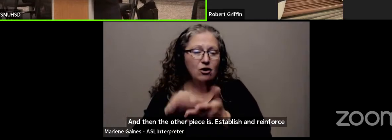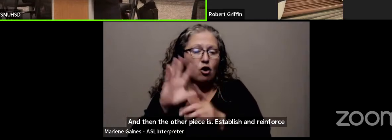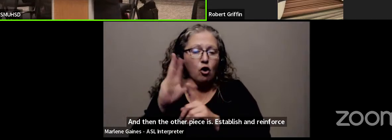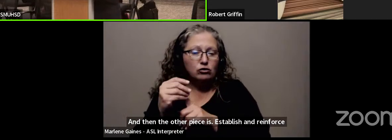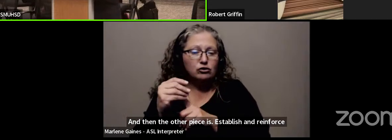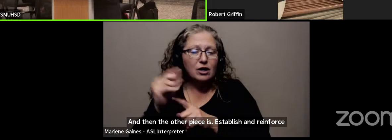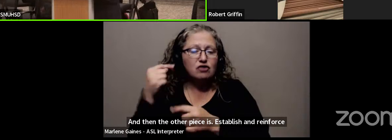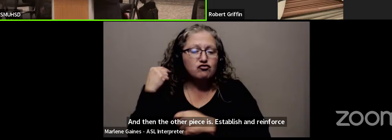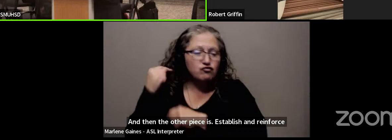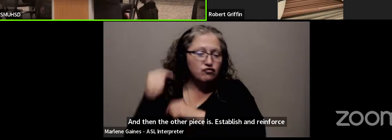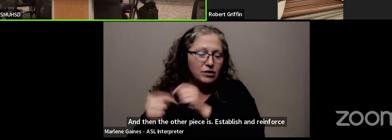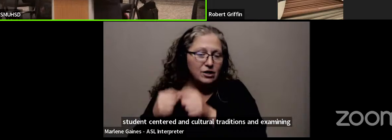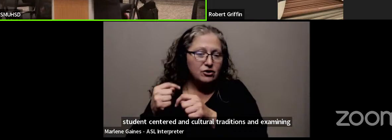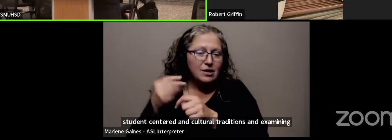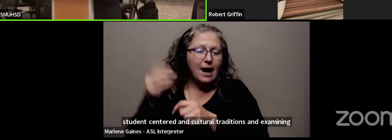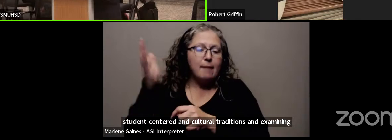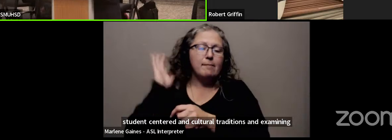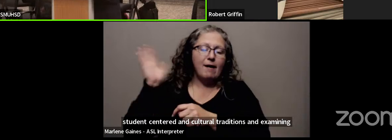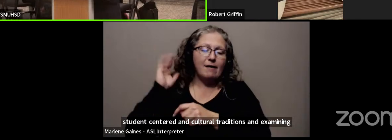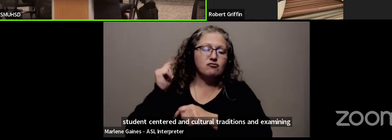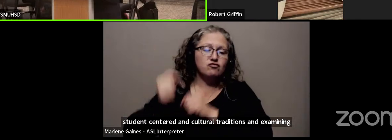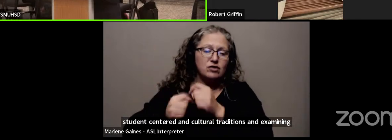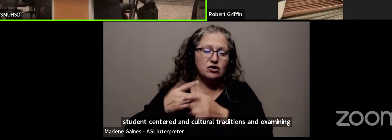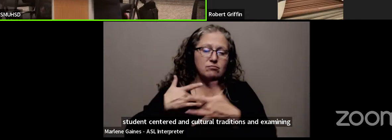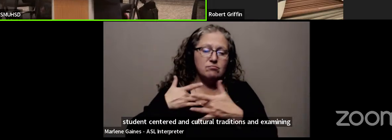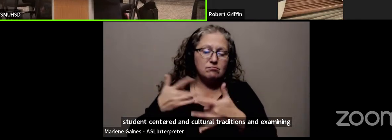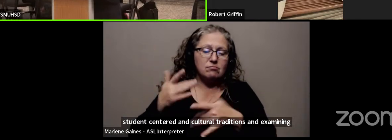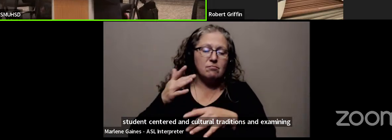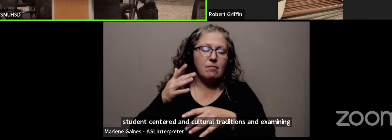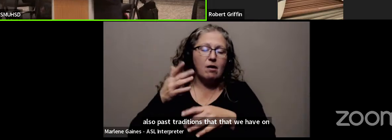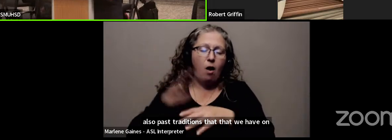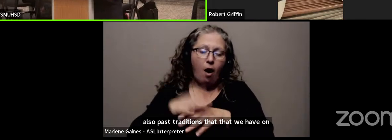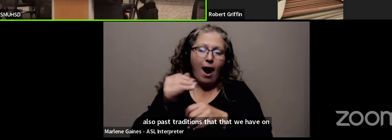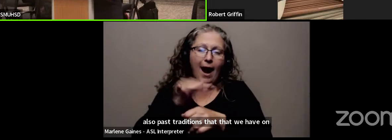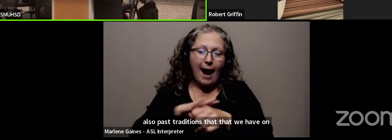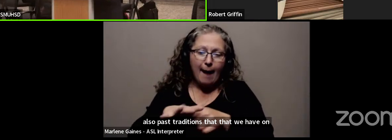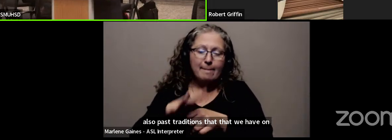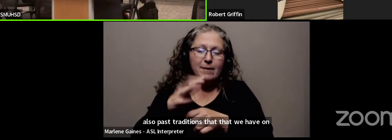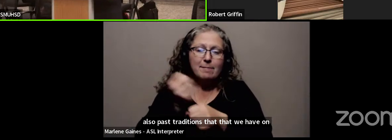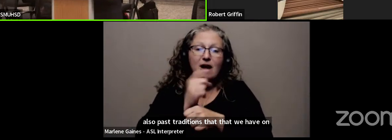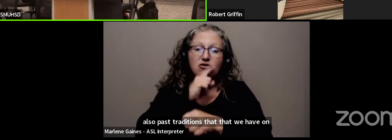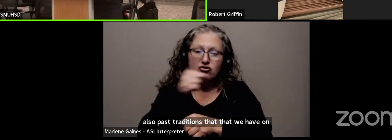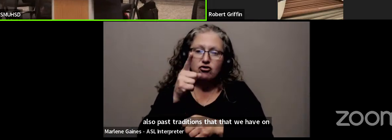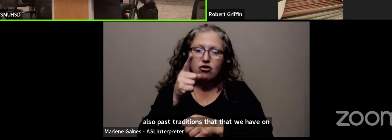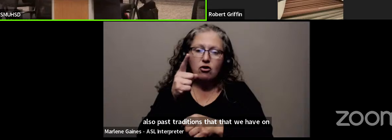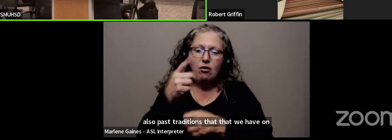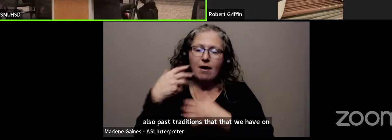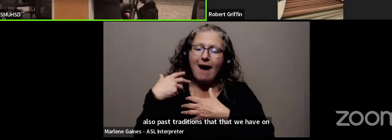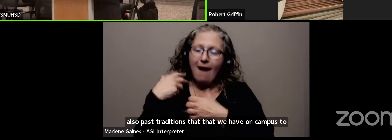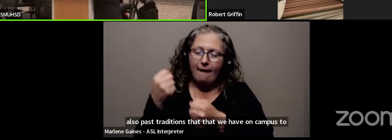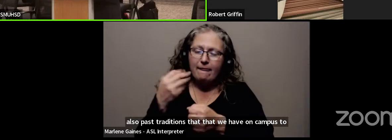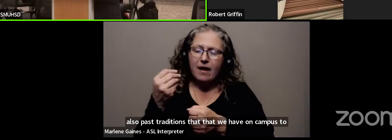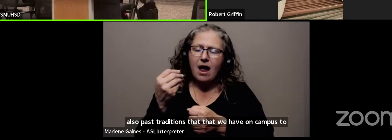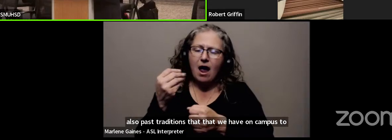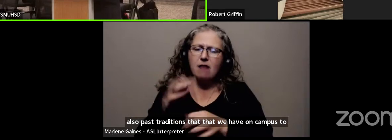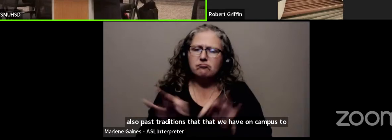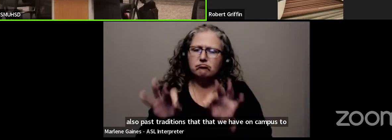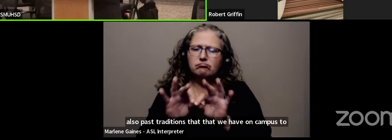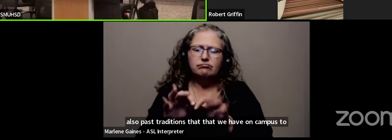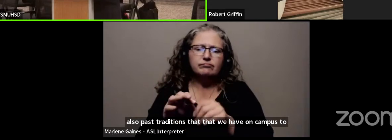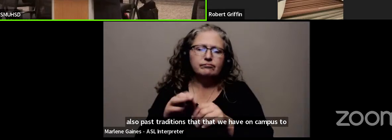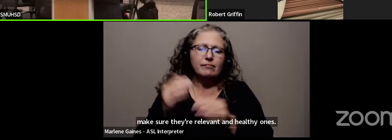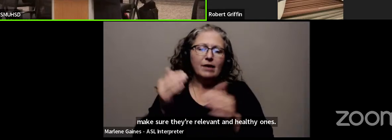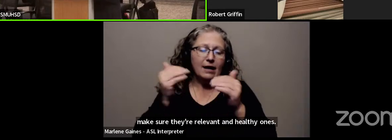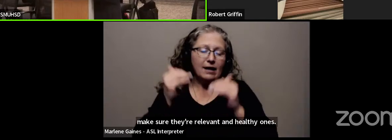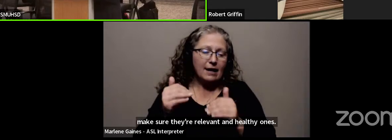examine also past traditions that we have on campus to make sure they're relevant and healthy ones. The next